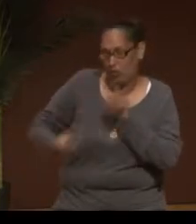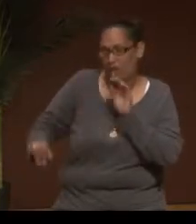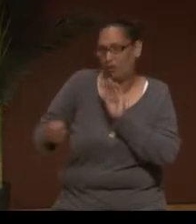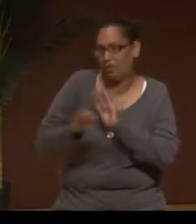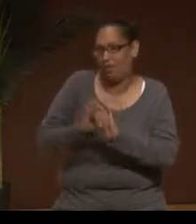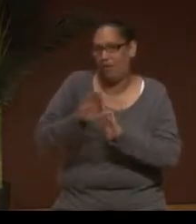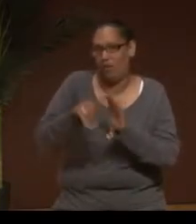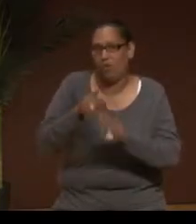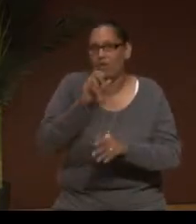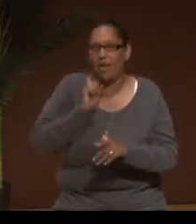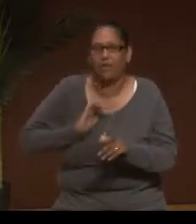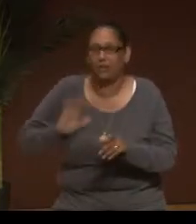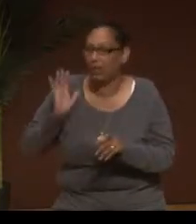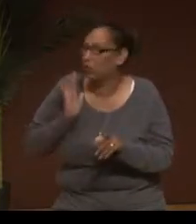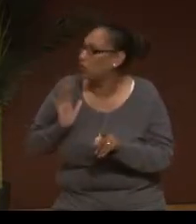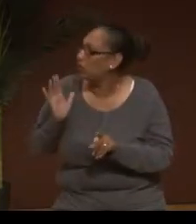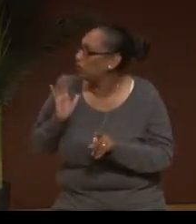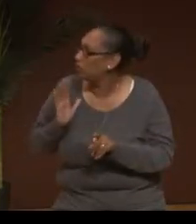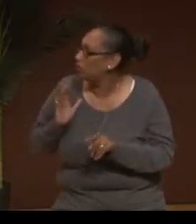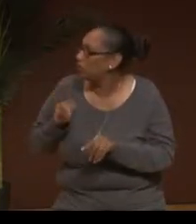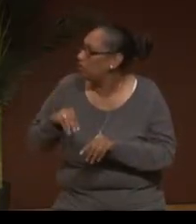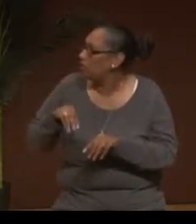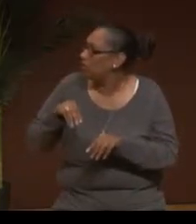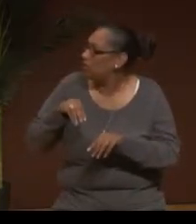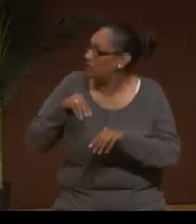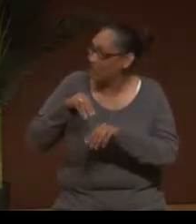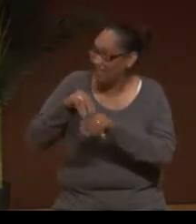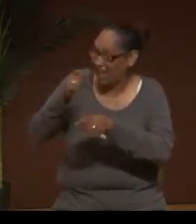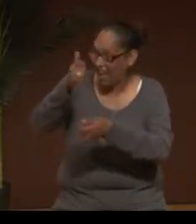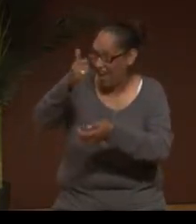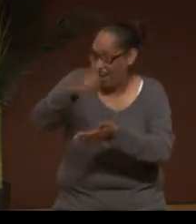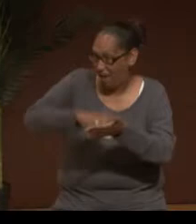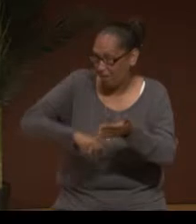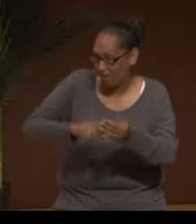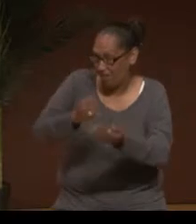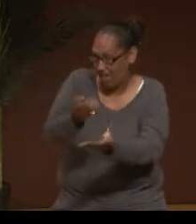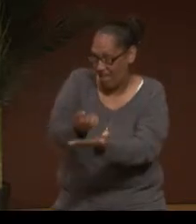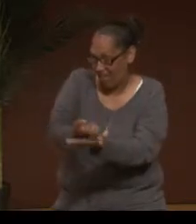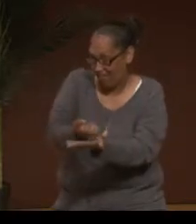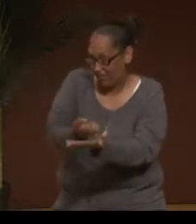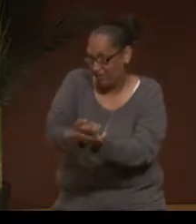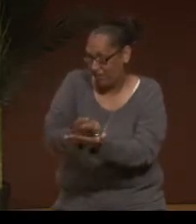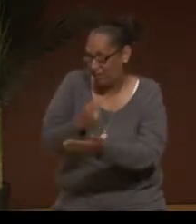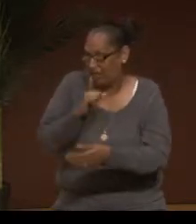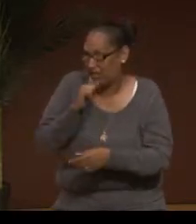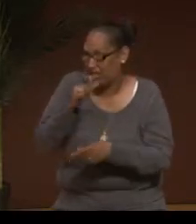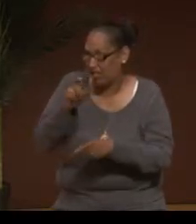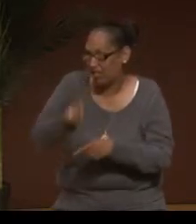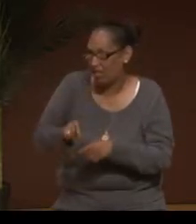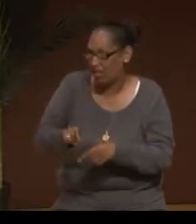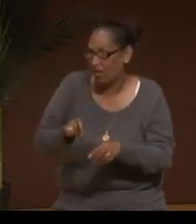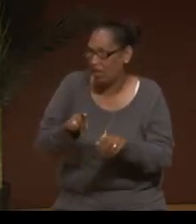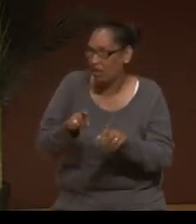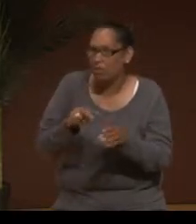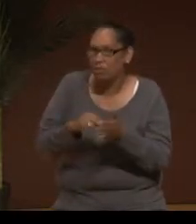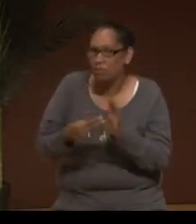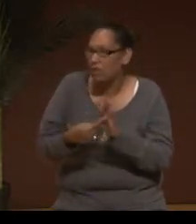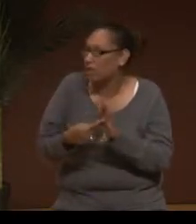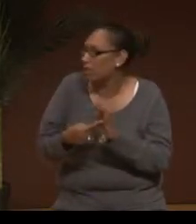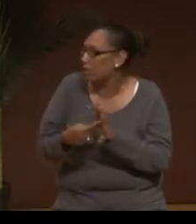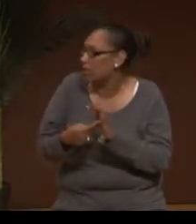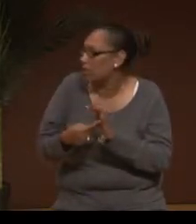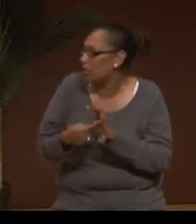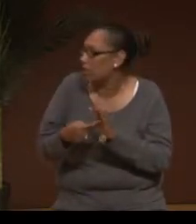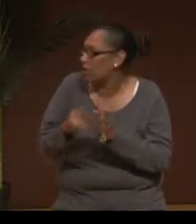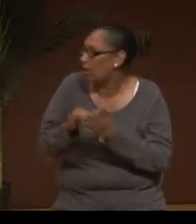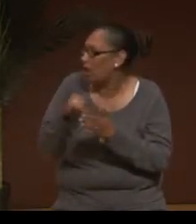ancestors. So in other words, an absence of evidence in this context does not necessarily mean evidence of absence. And that's